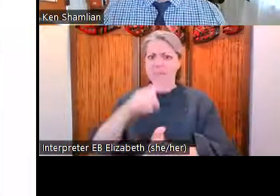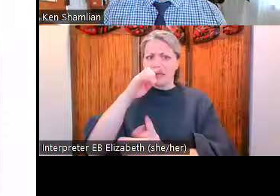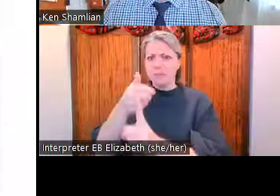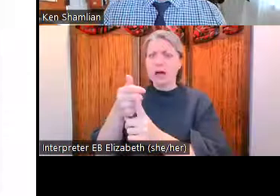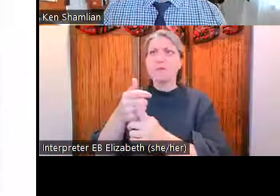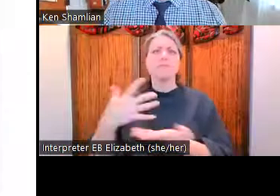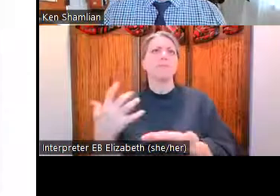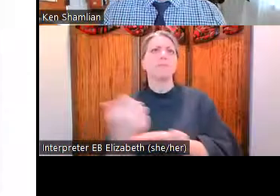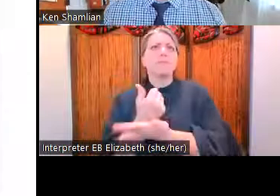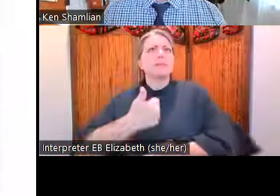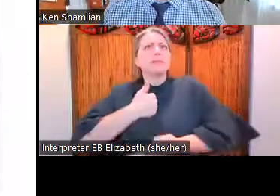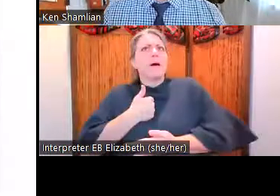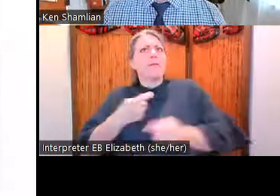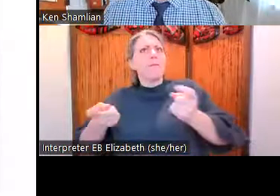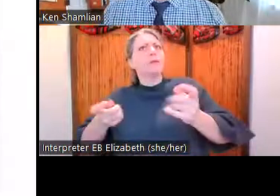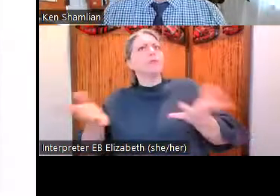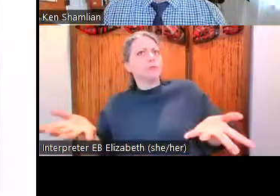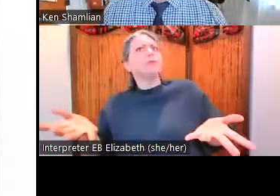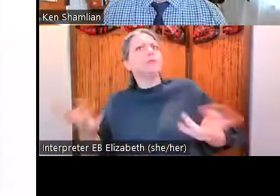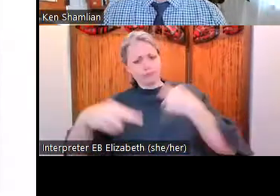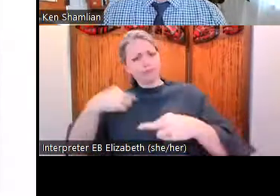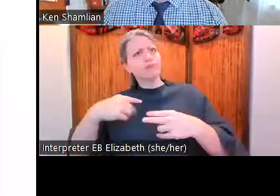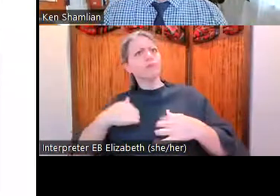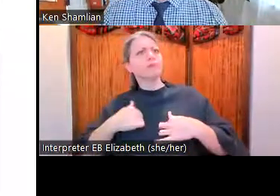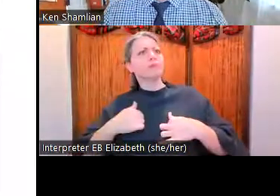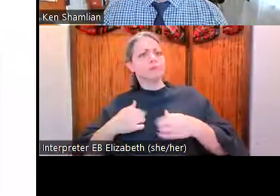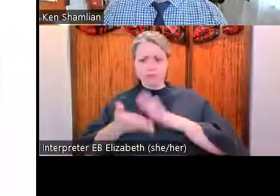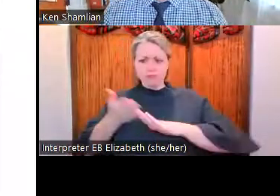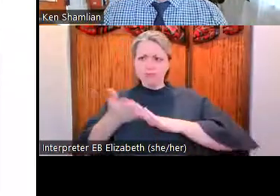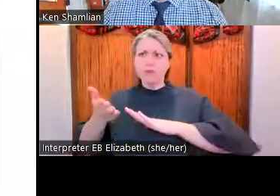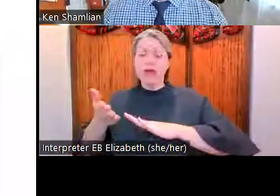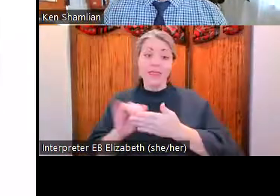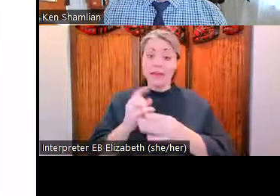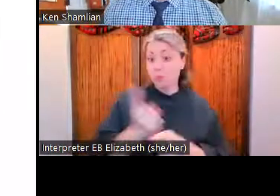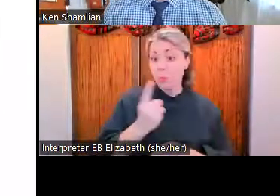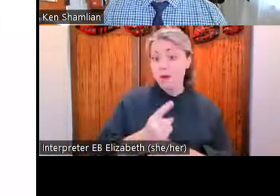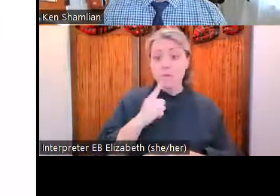through self-monitoring also might be things that would be appropriate.